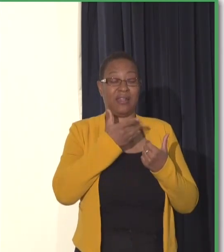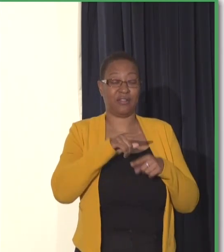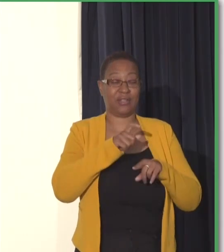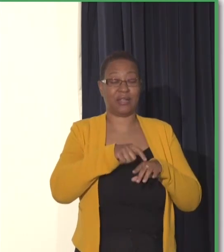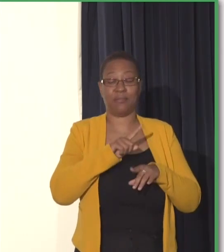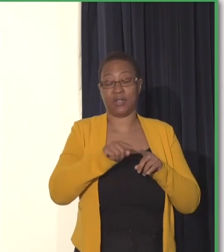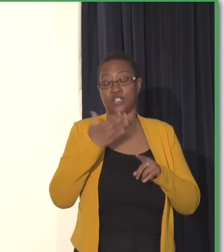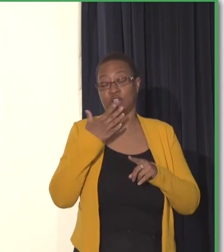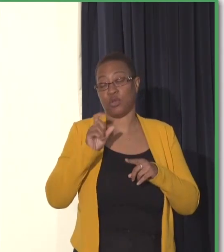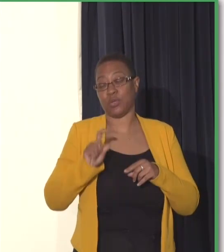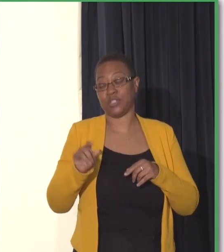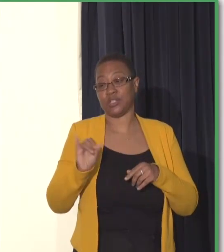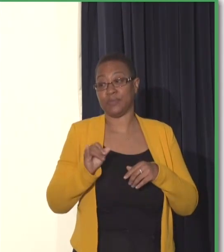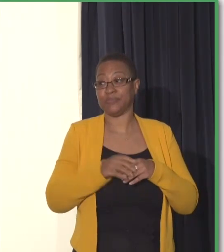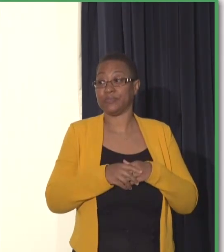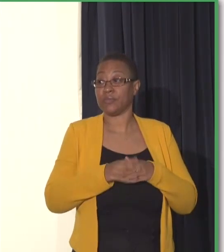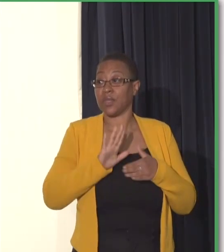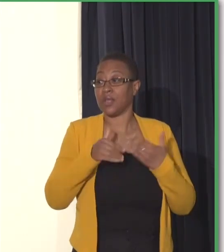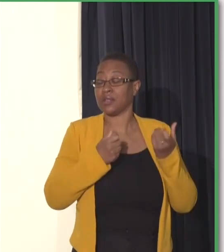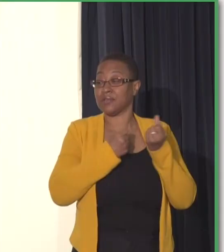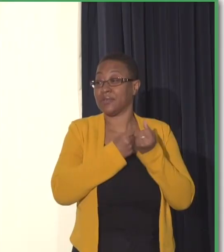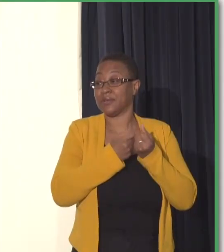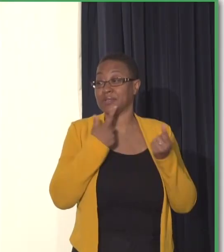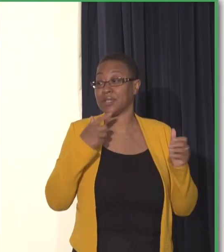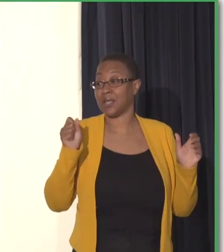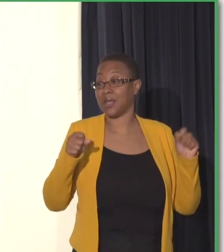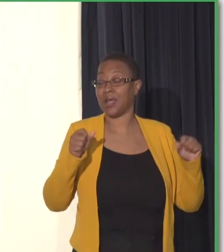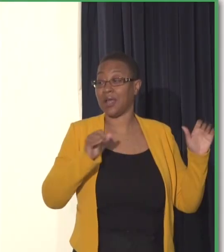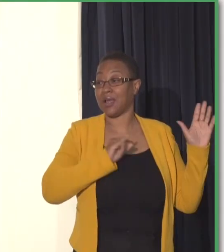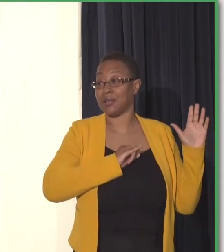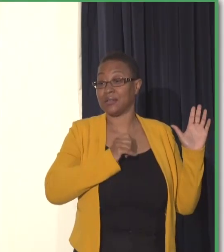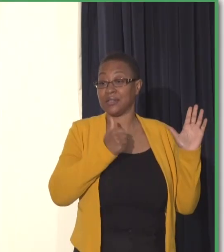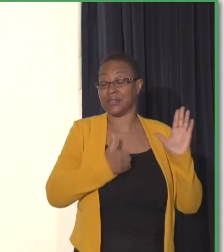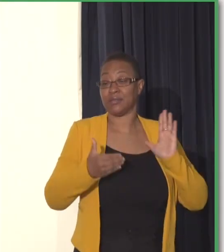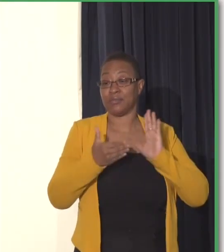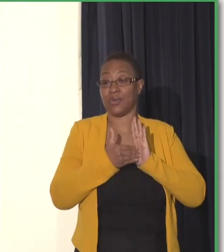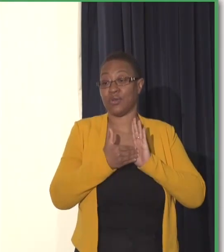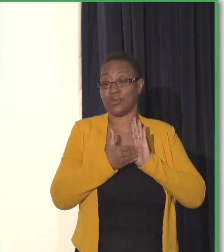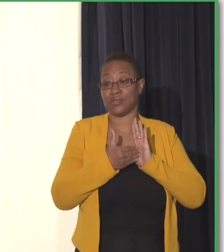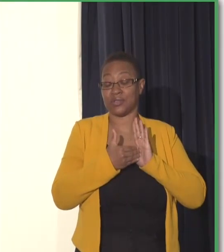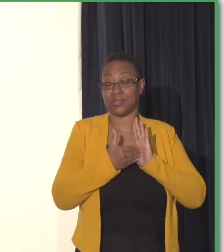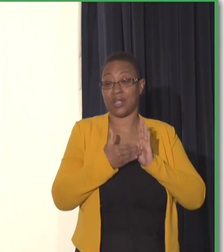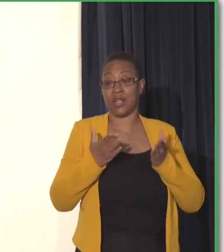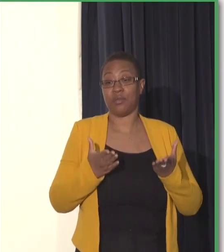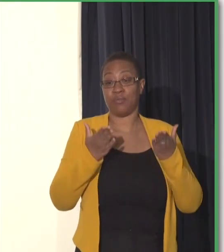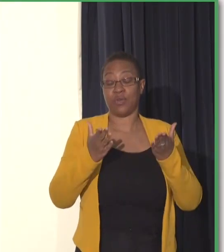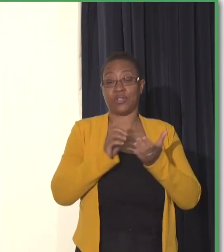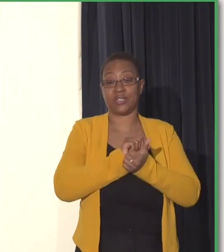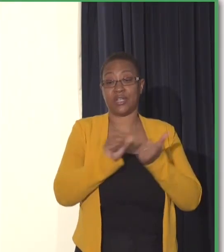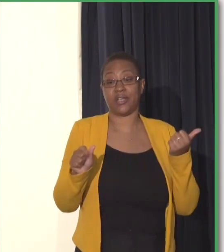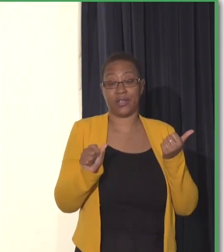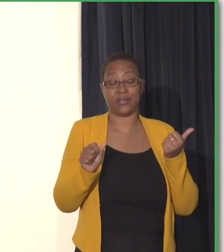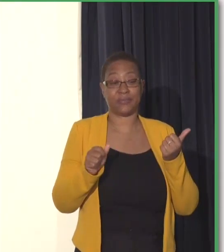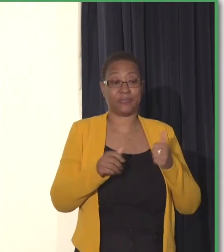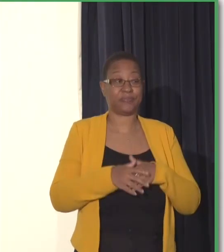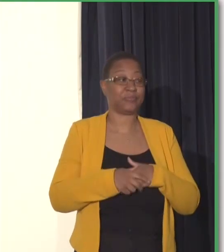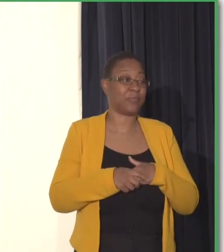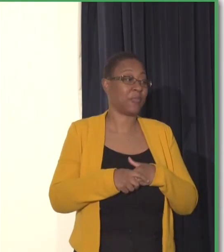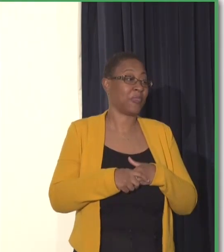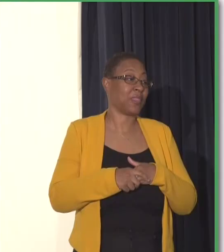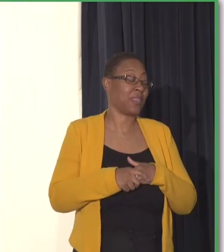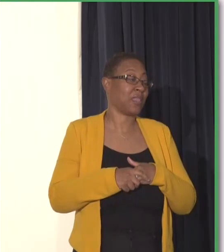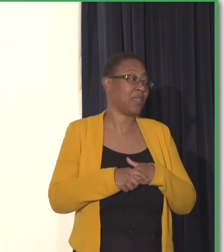That's a good question, though. All in favor say aye. Aye. One opposed. The motion is carried.